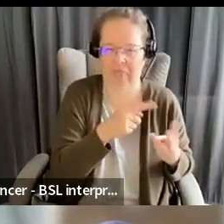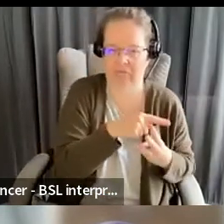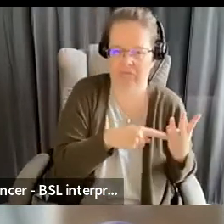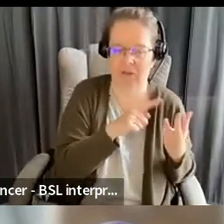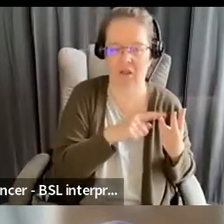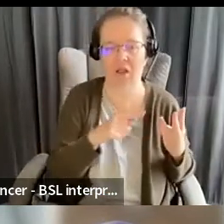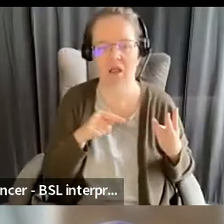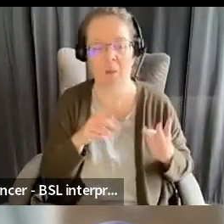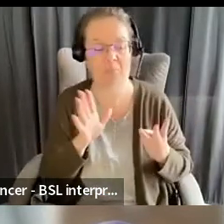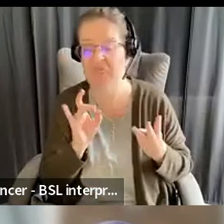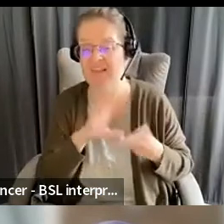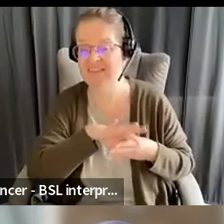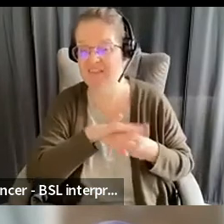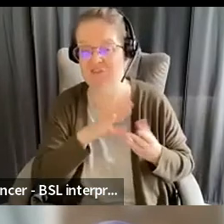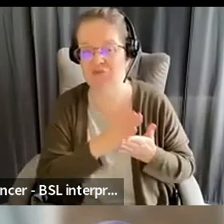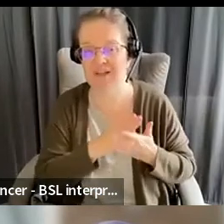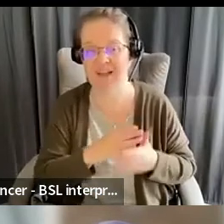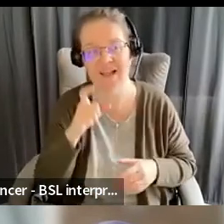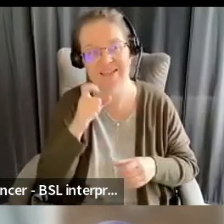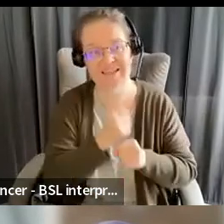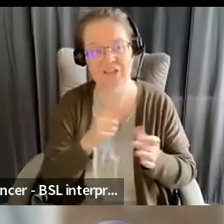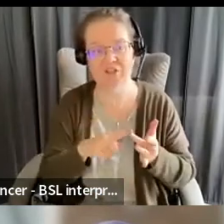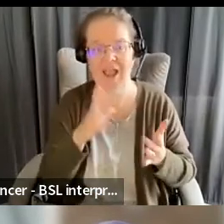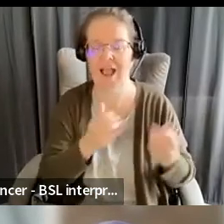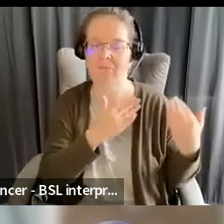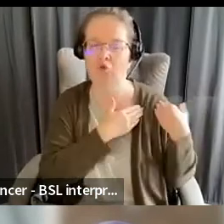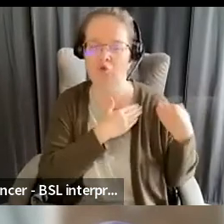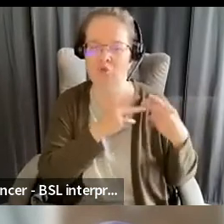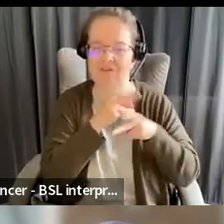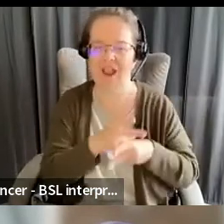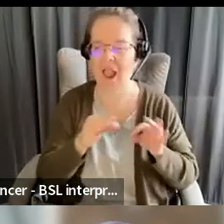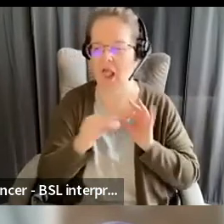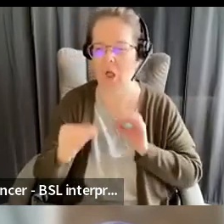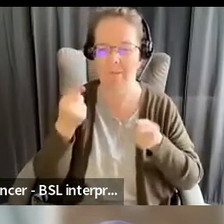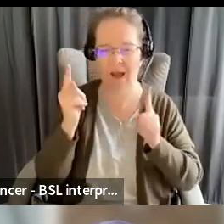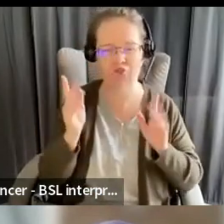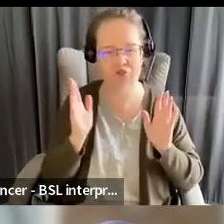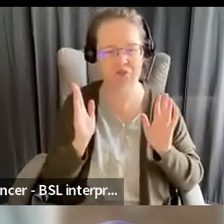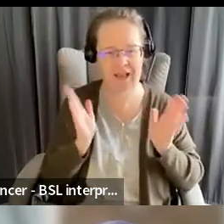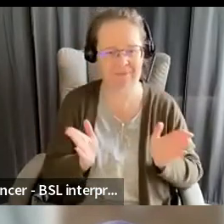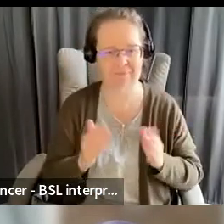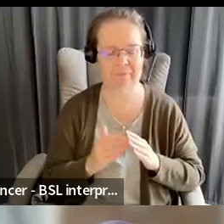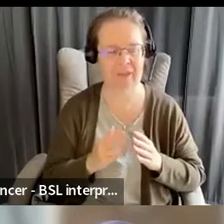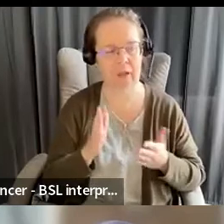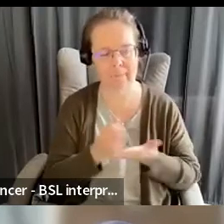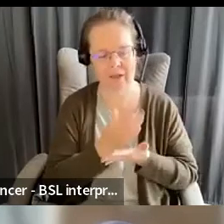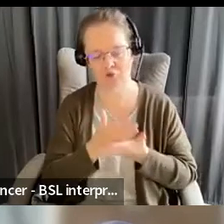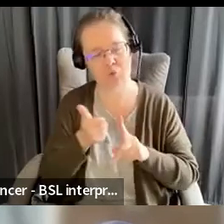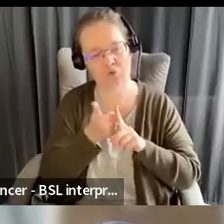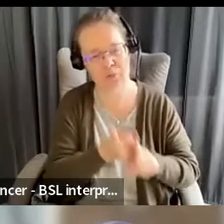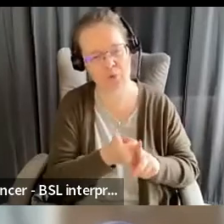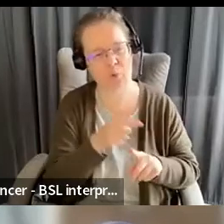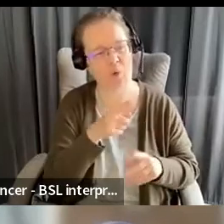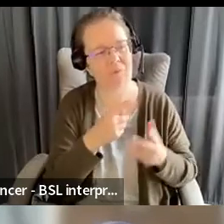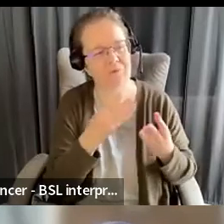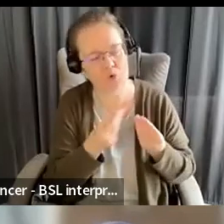of CGI members, line managers have that duty of care just to make sure, that the support is there in terms of such